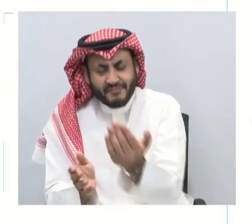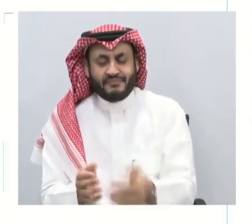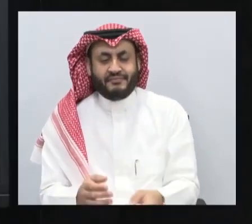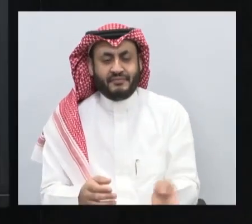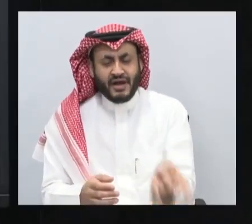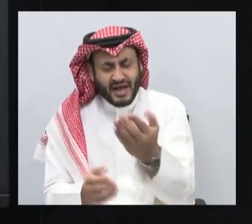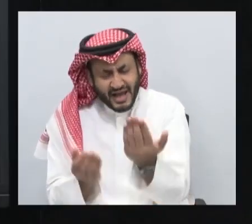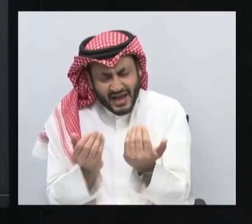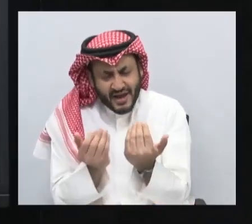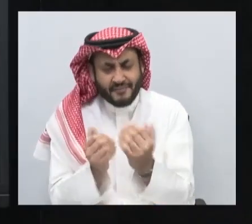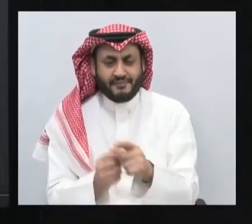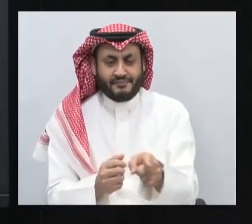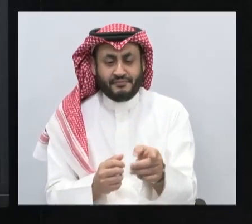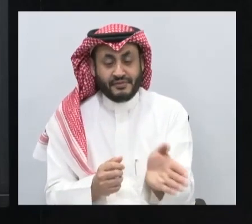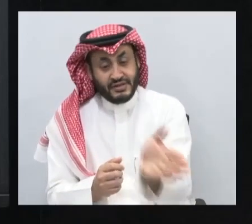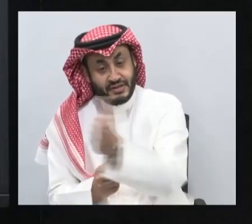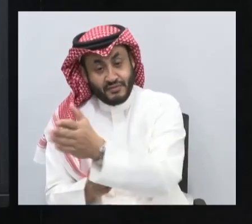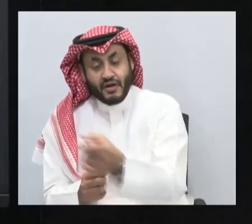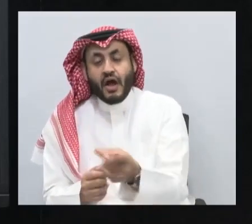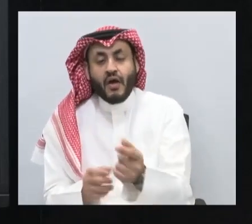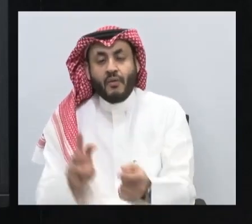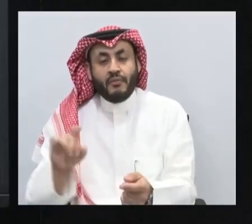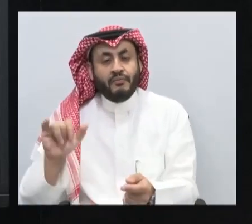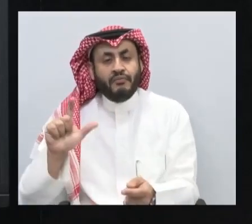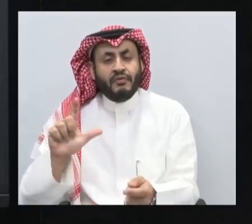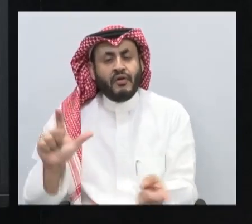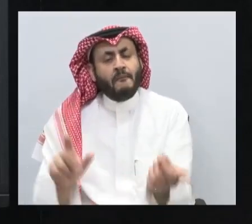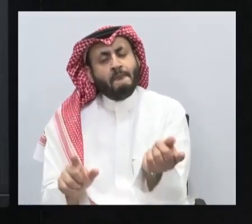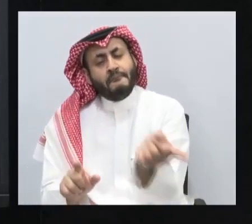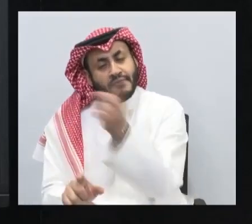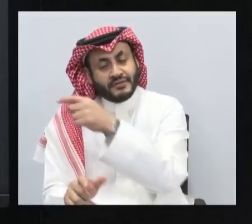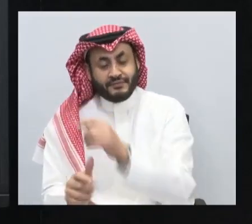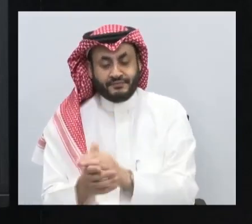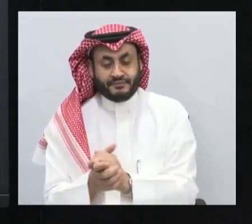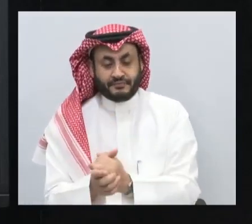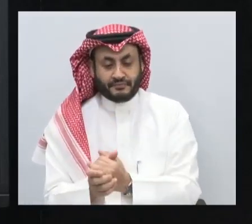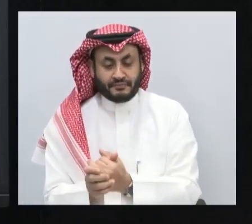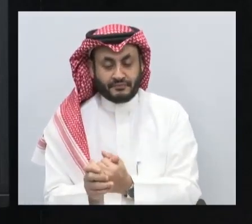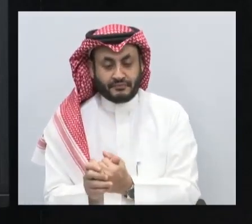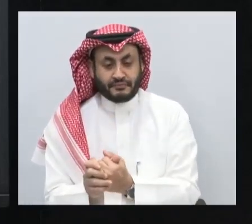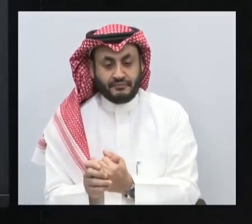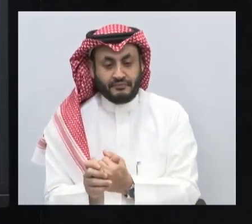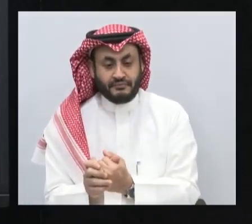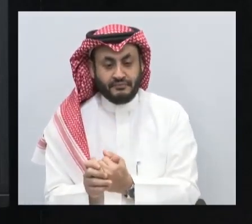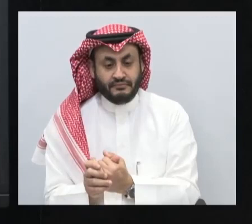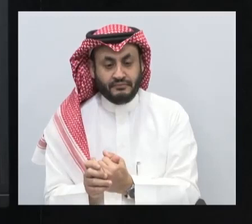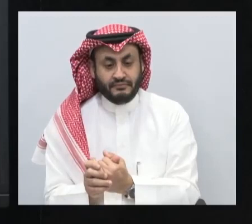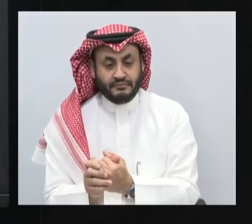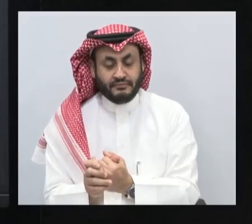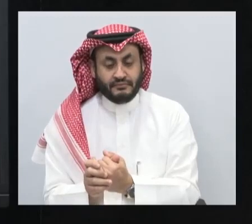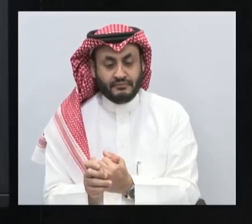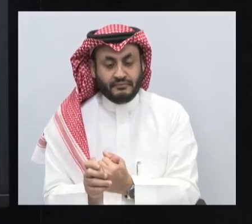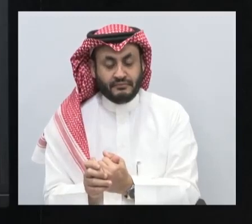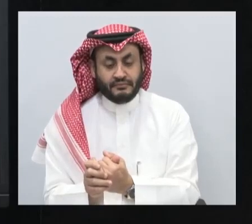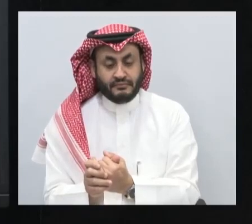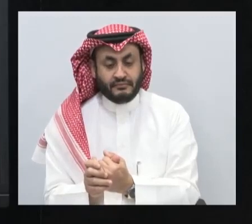will happen in the near future. But when we say I will go to school, when she says I will go